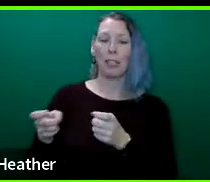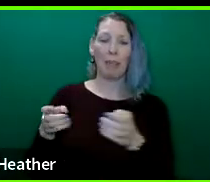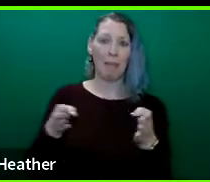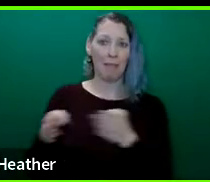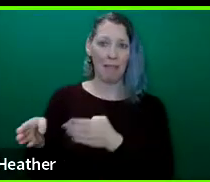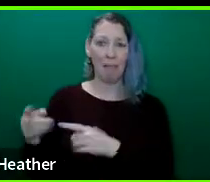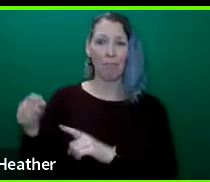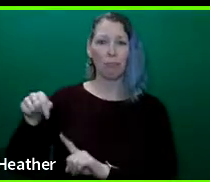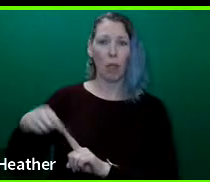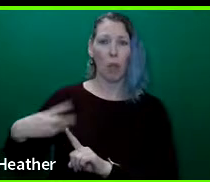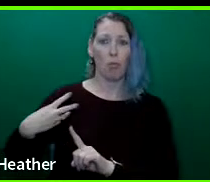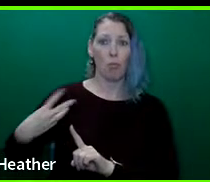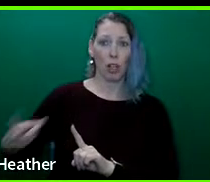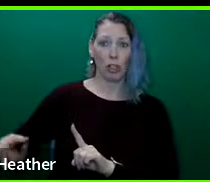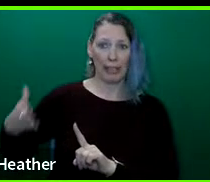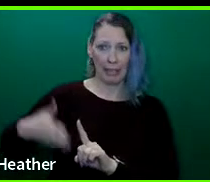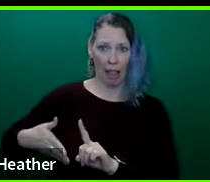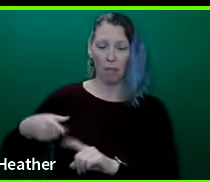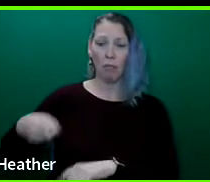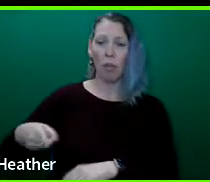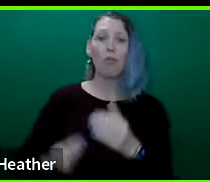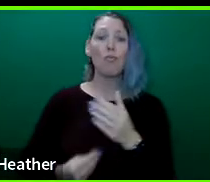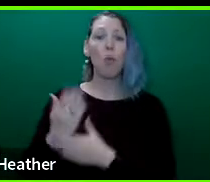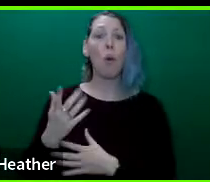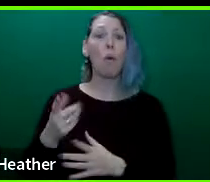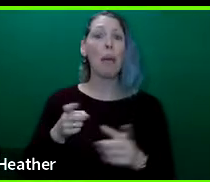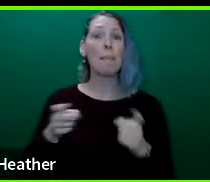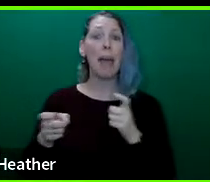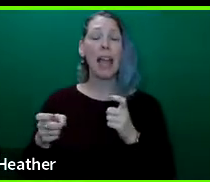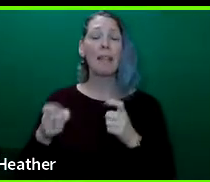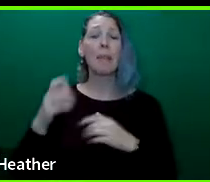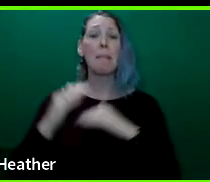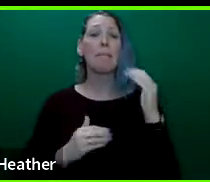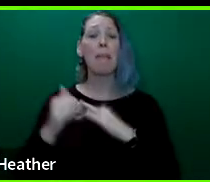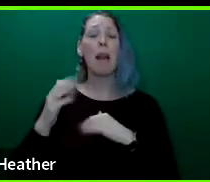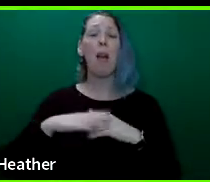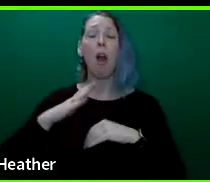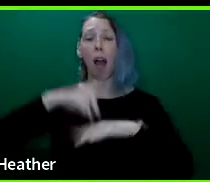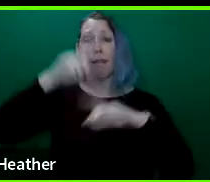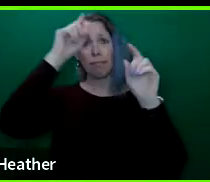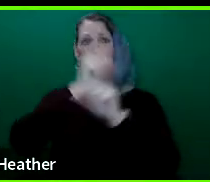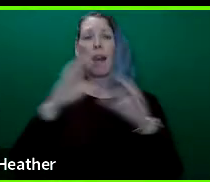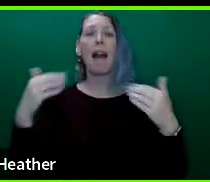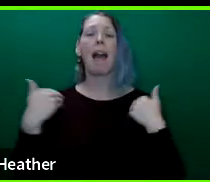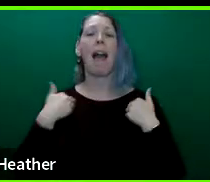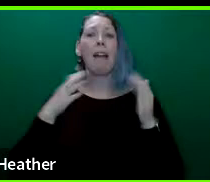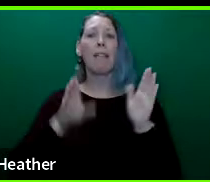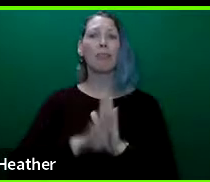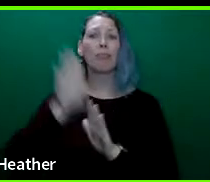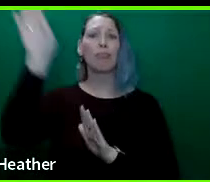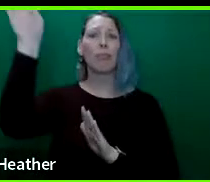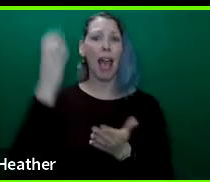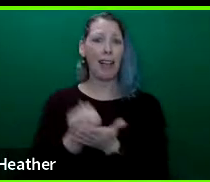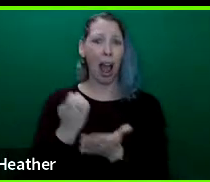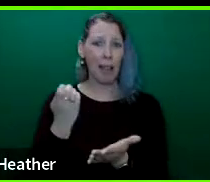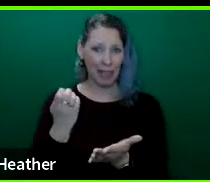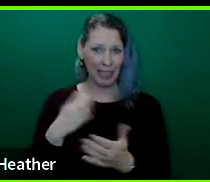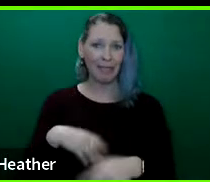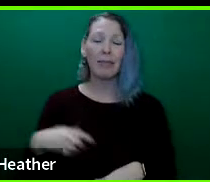Washington side, our growth management plan is built on the premise that in the future, we want to have a prosperous economy. We want to